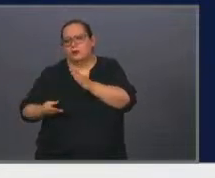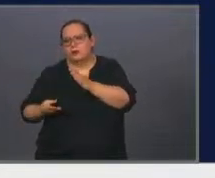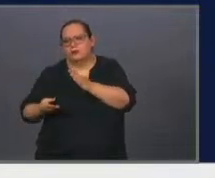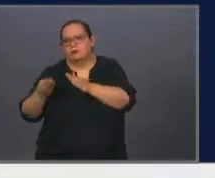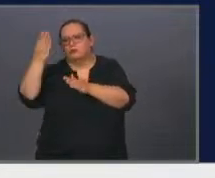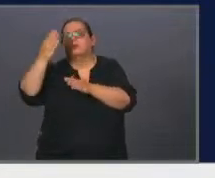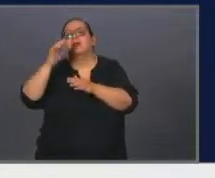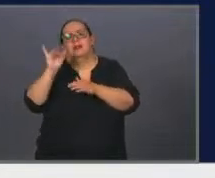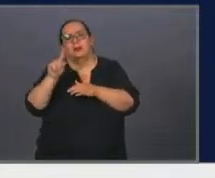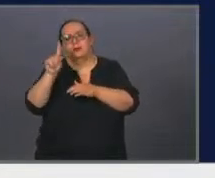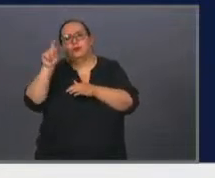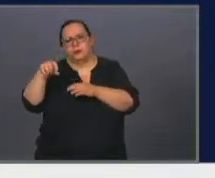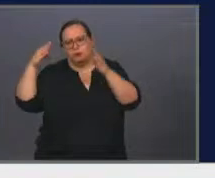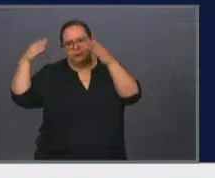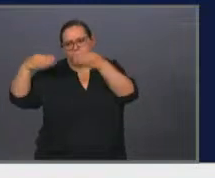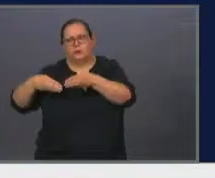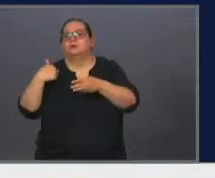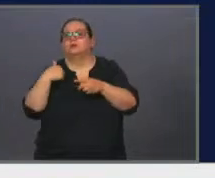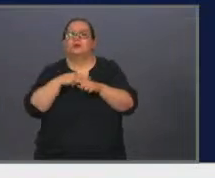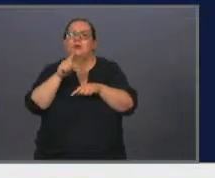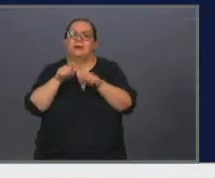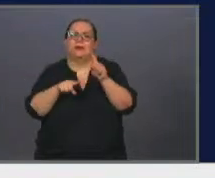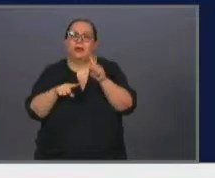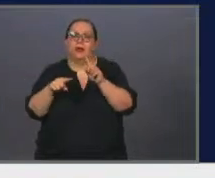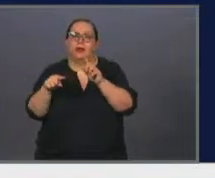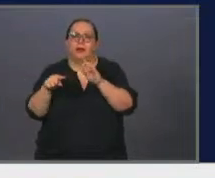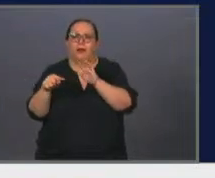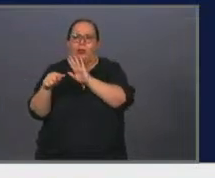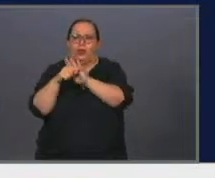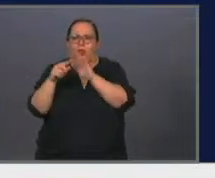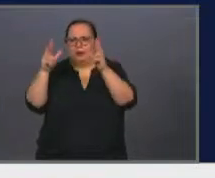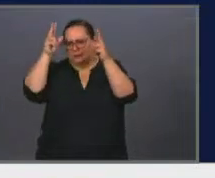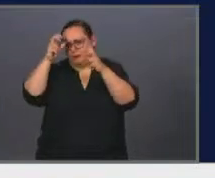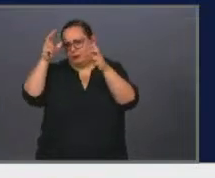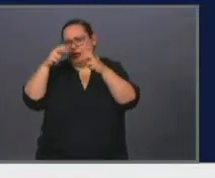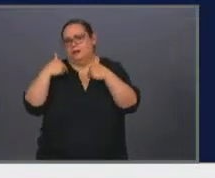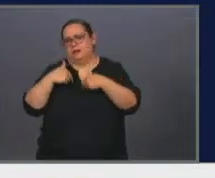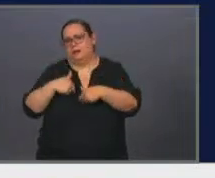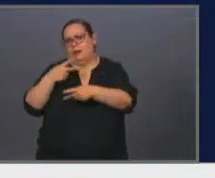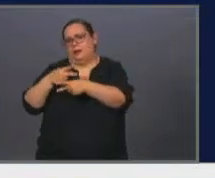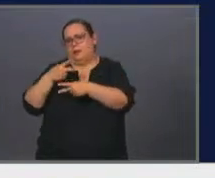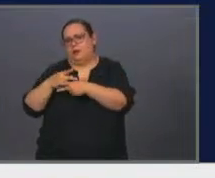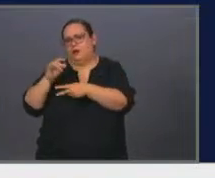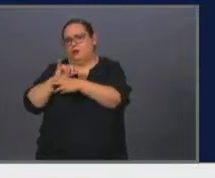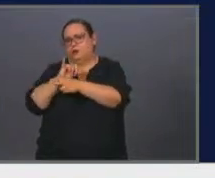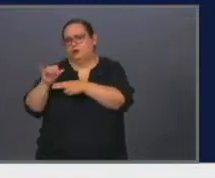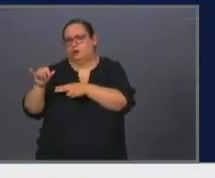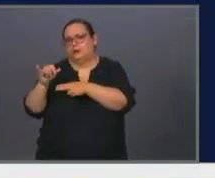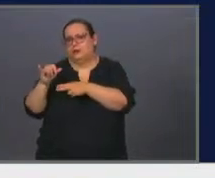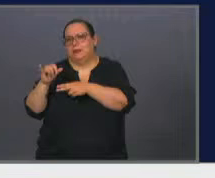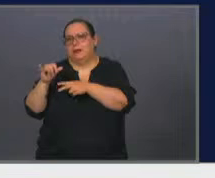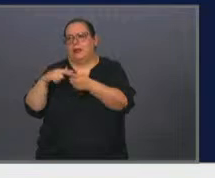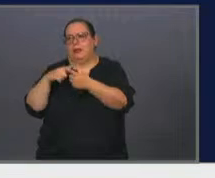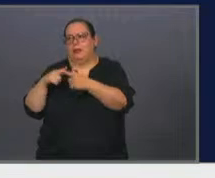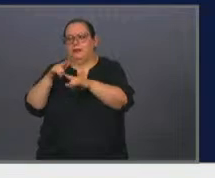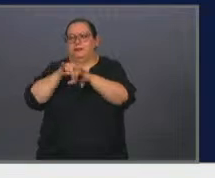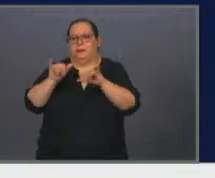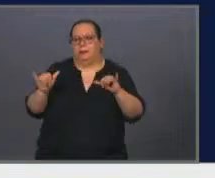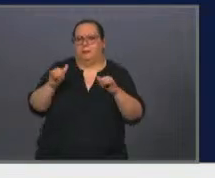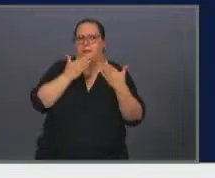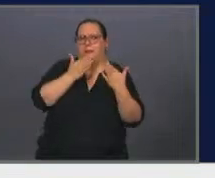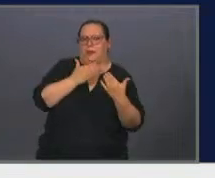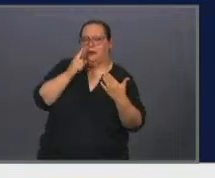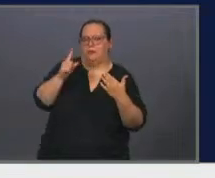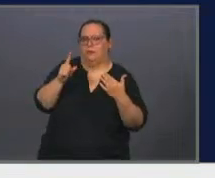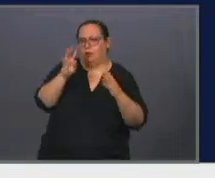And we can't demonize the healthcare industry in one breath, and at the same time, thank them for coming up so quickly with the vaccine.